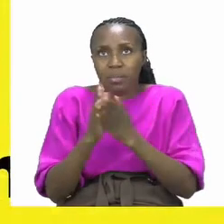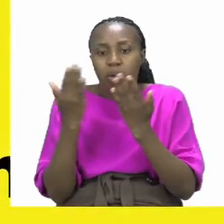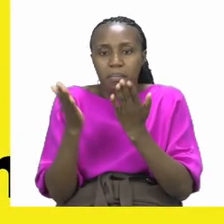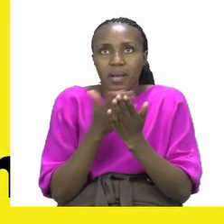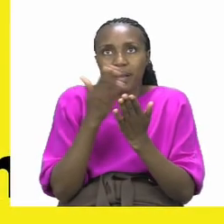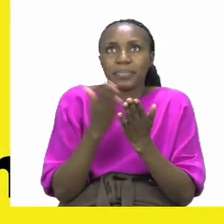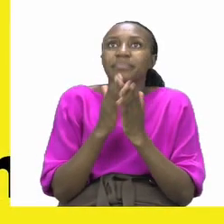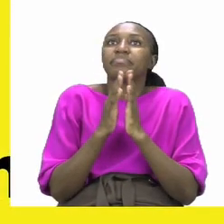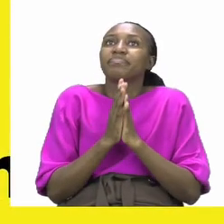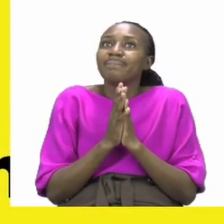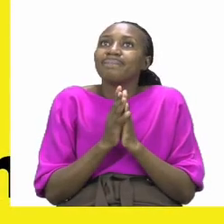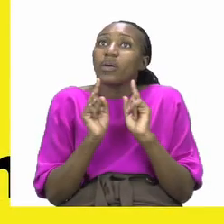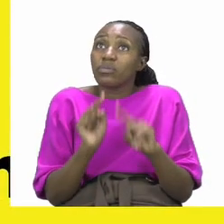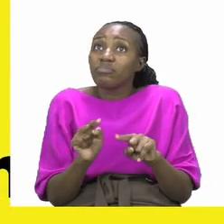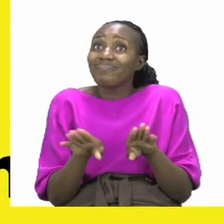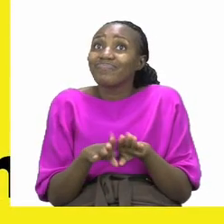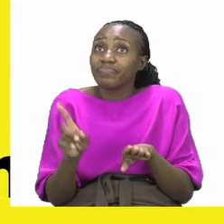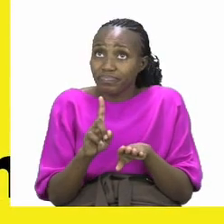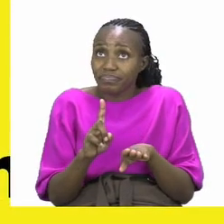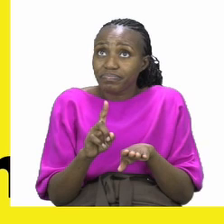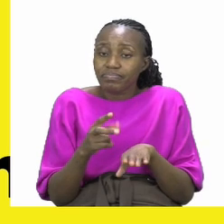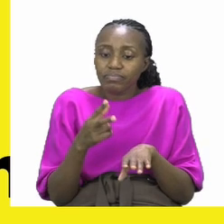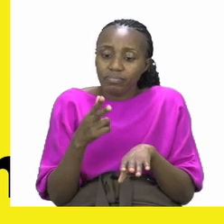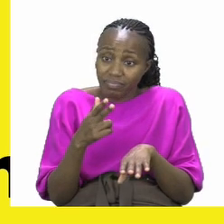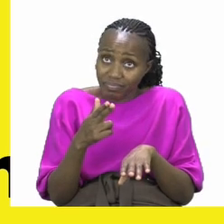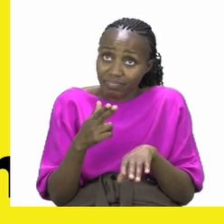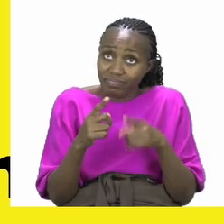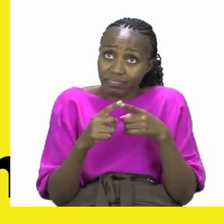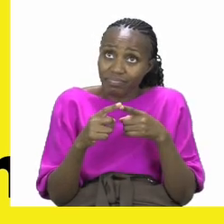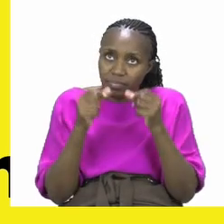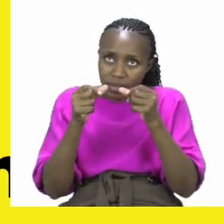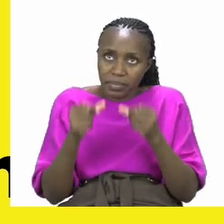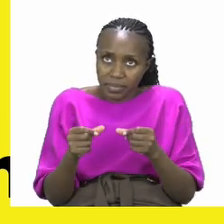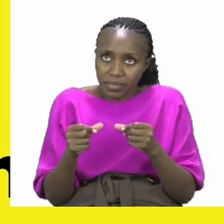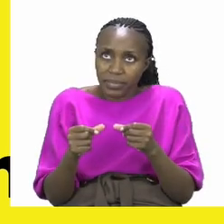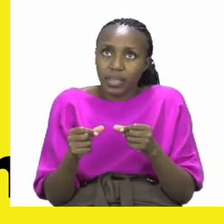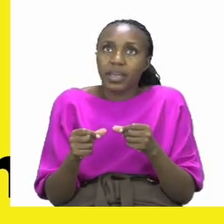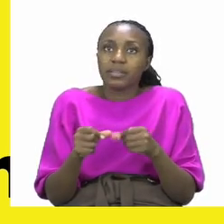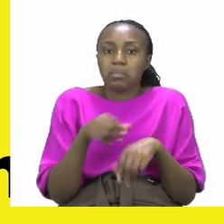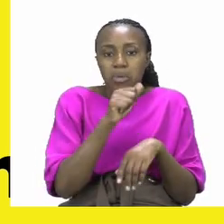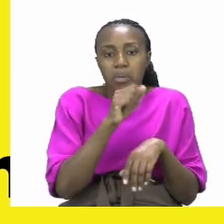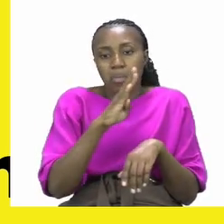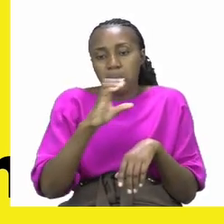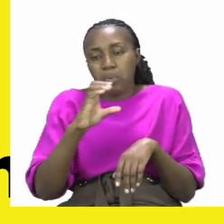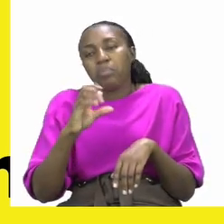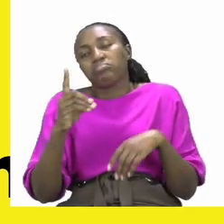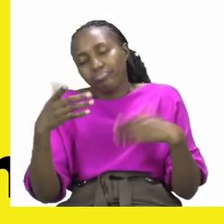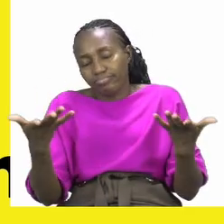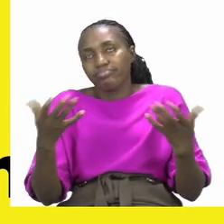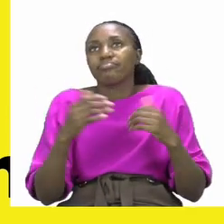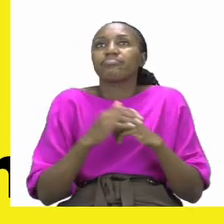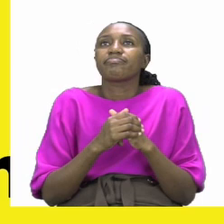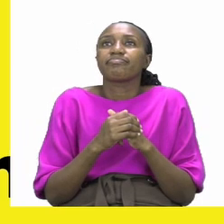else. For today's lesson, we will be doing cutting and pasting and beginning